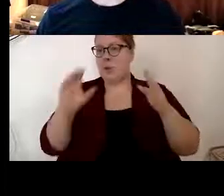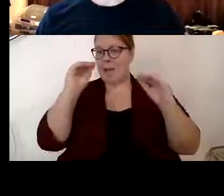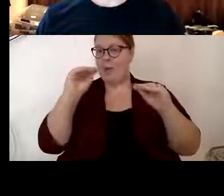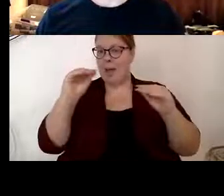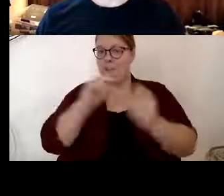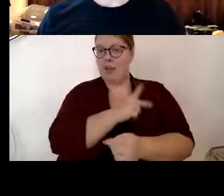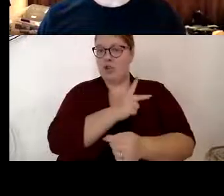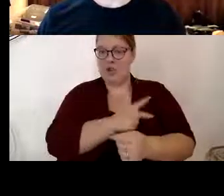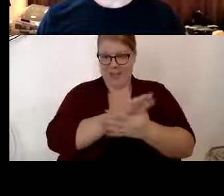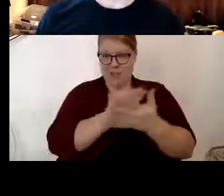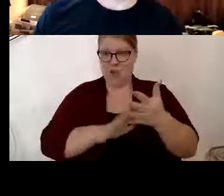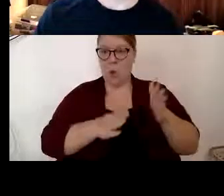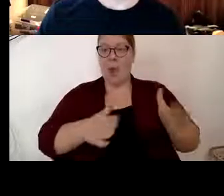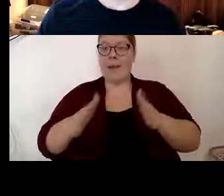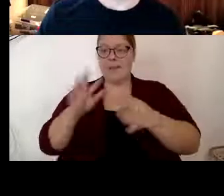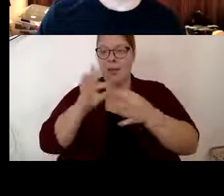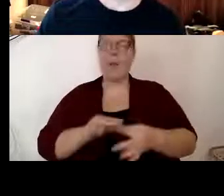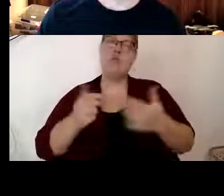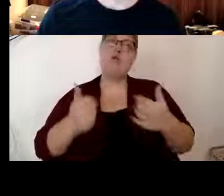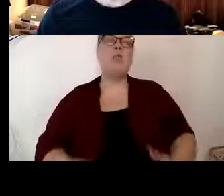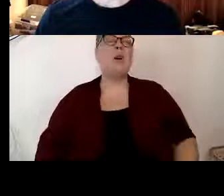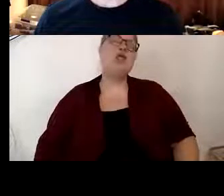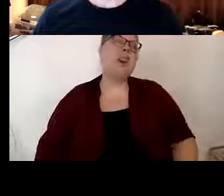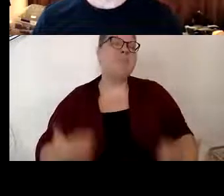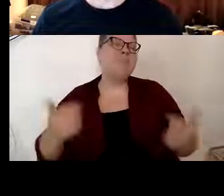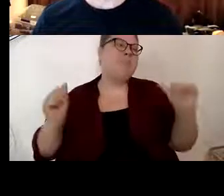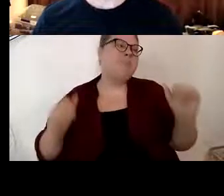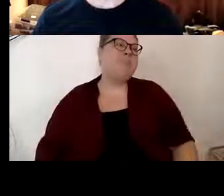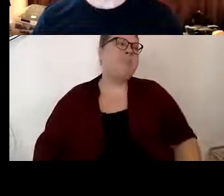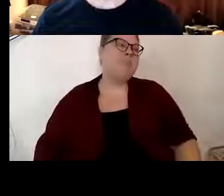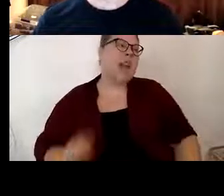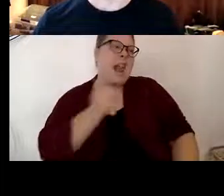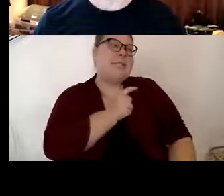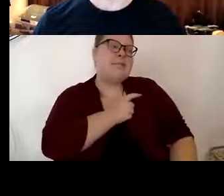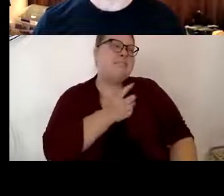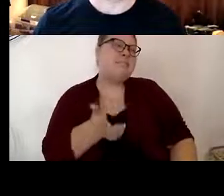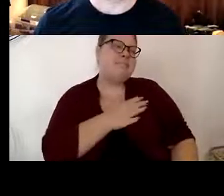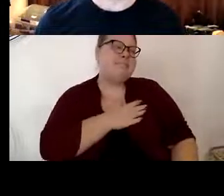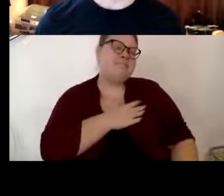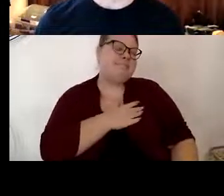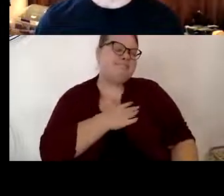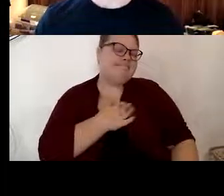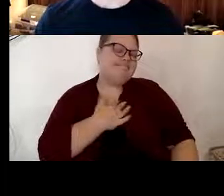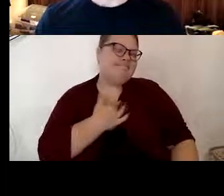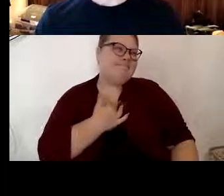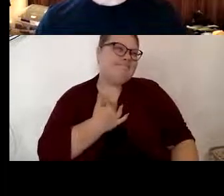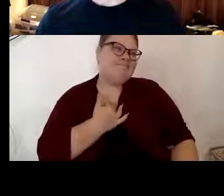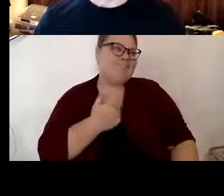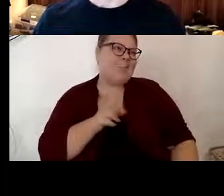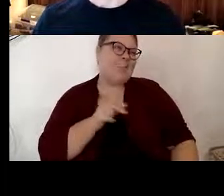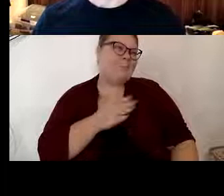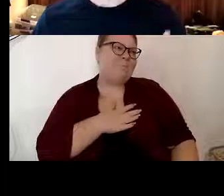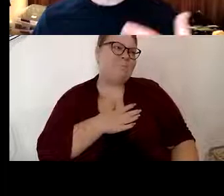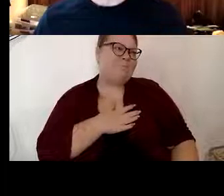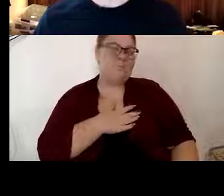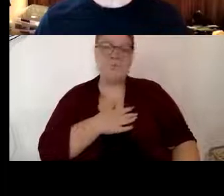ways in which mindfulness, because they're going to try mindfulness and like, oh, I tried that, but they're going to get lazy. They're going to acquiesce. They're going to become complacent. And it's